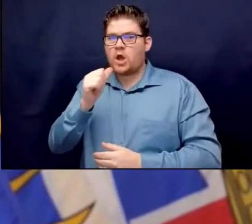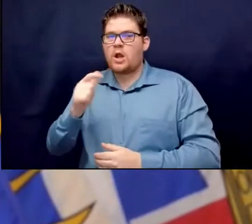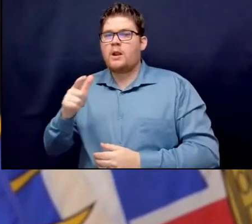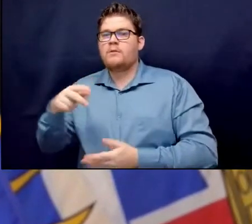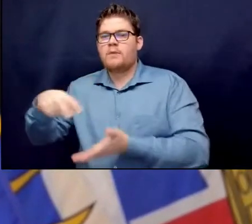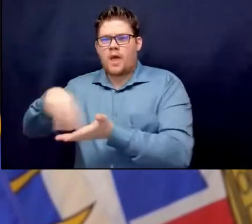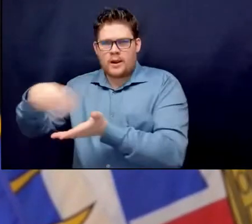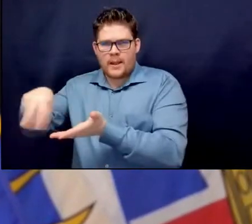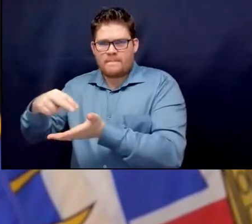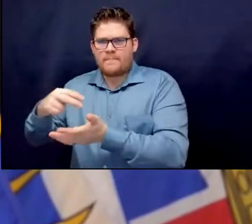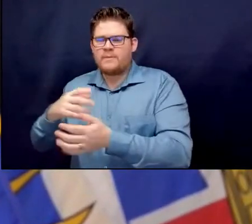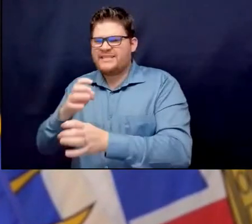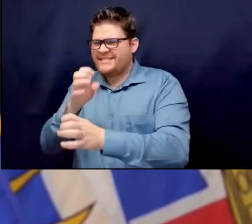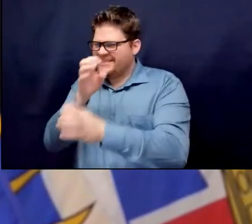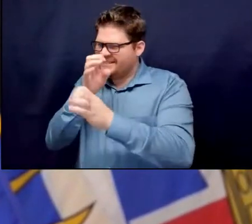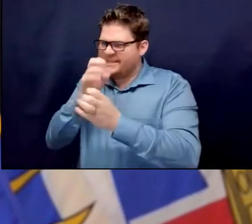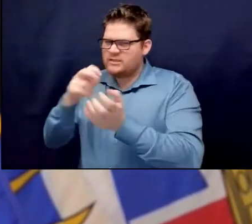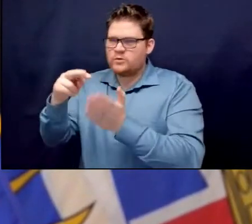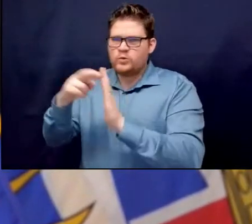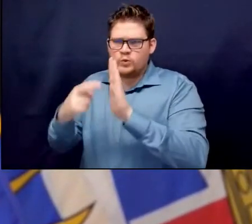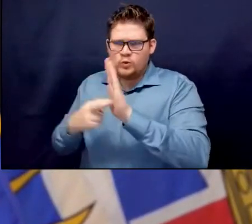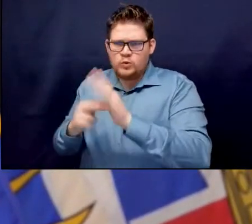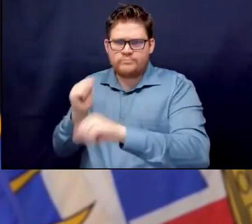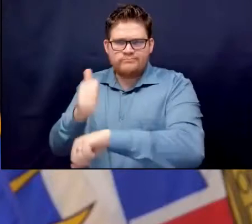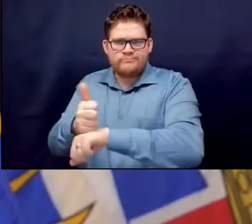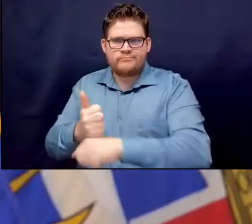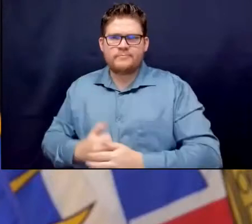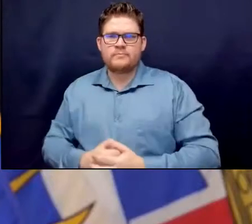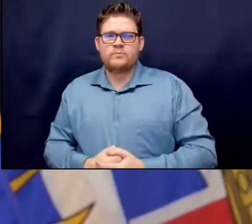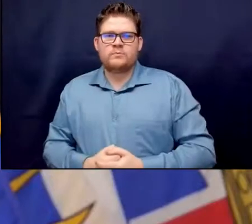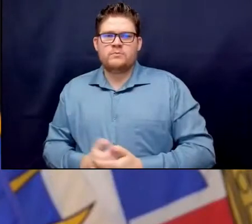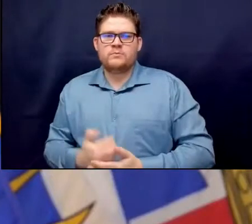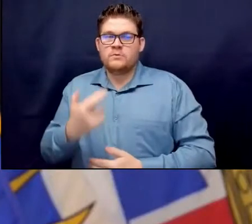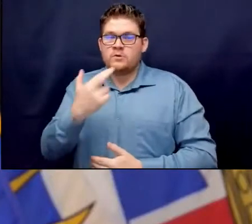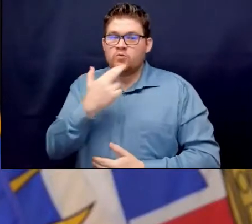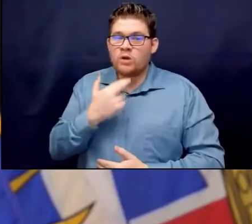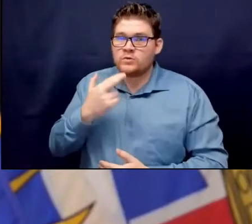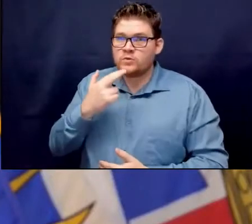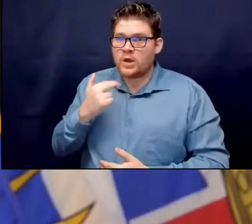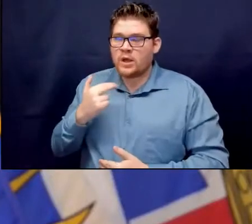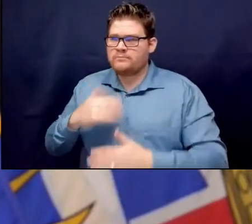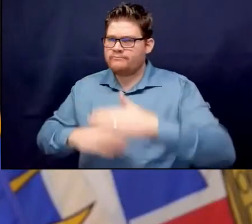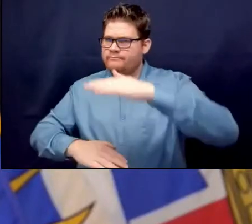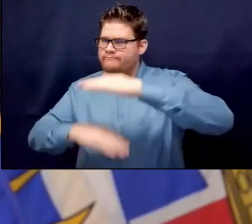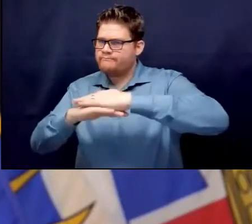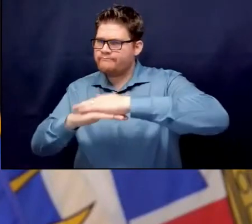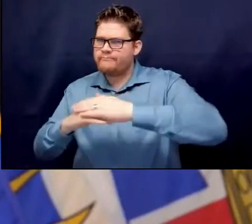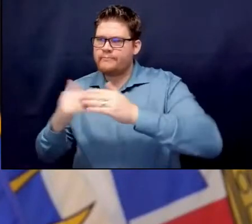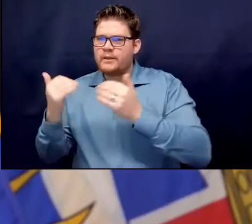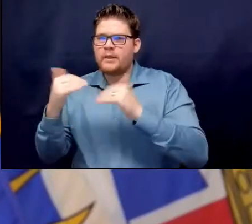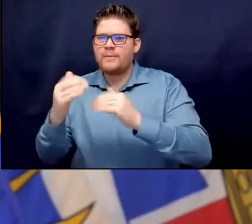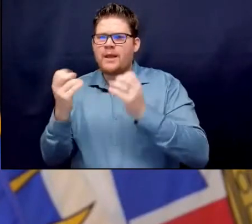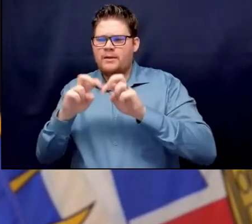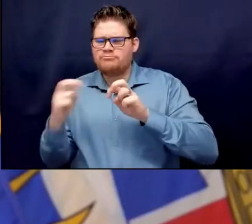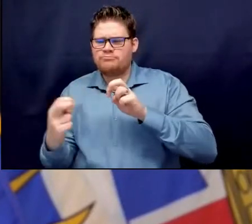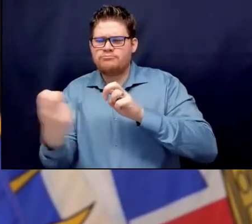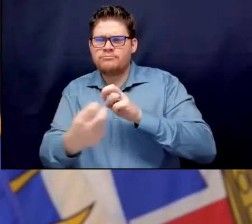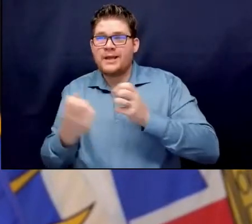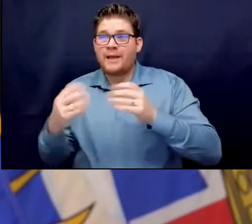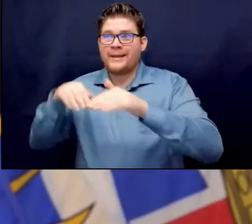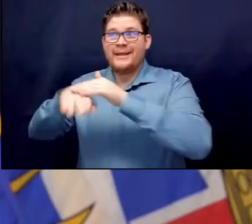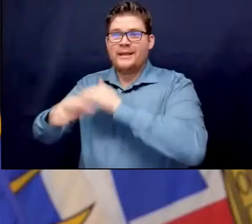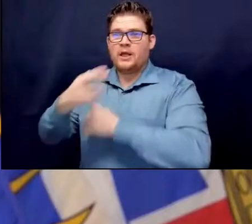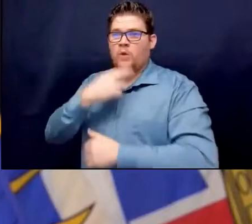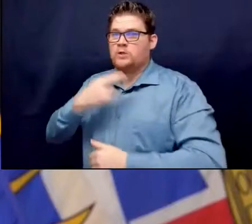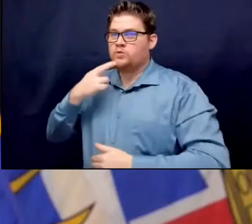feeling unwell, stay home and stay away from others, and if you're struggling with your illness, seek medical care.